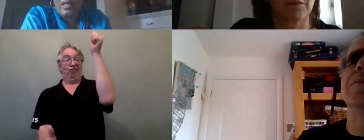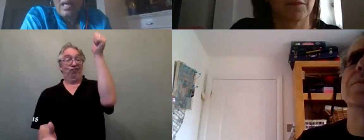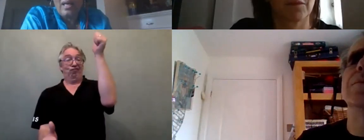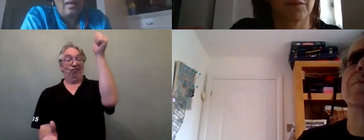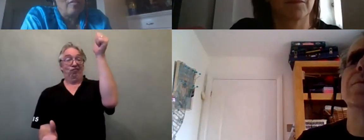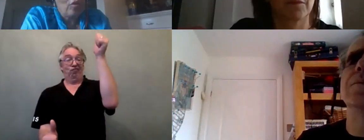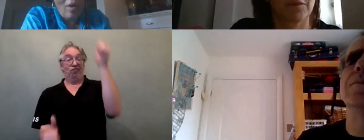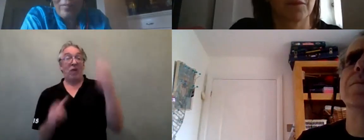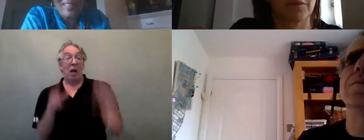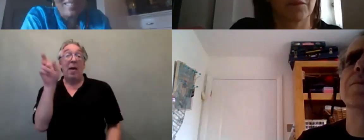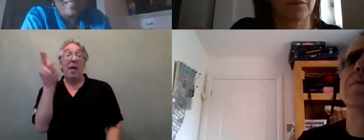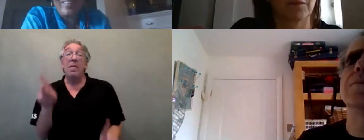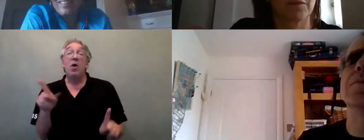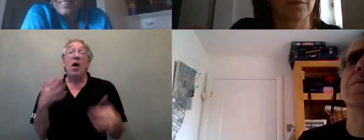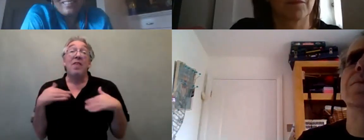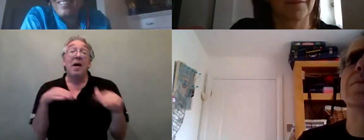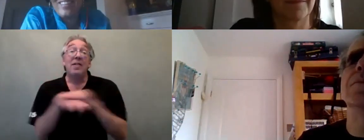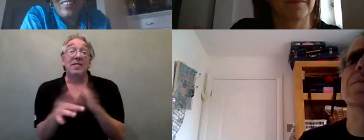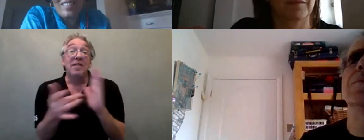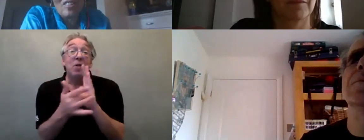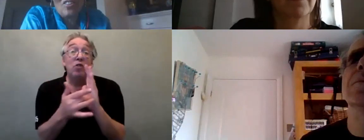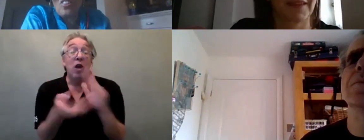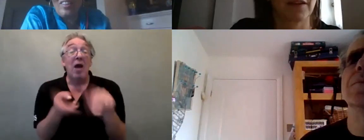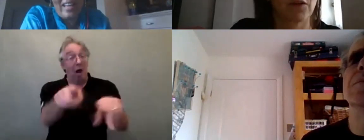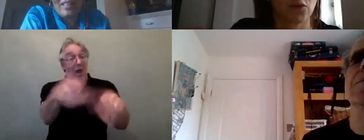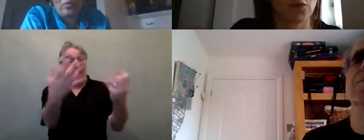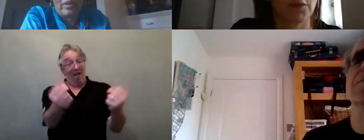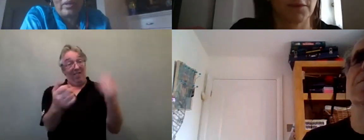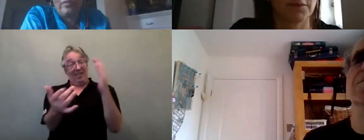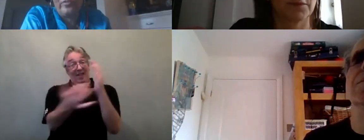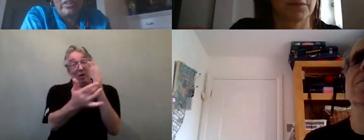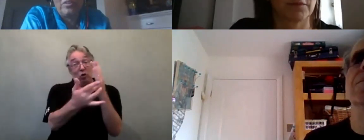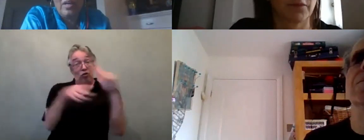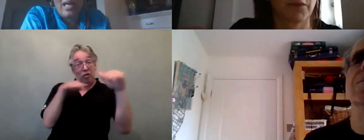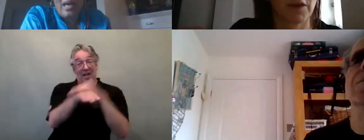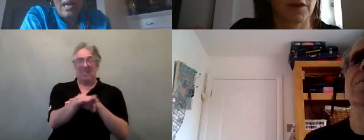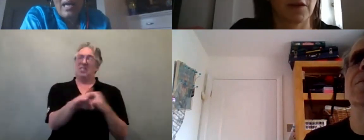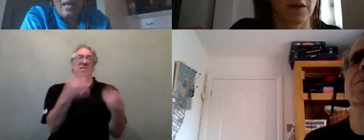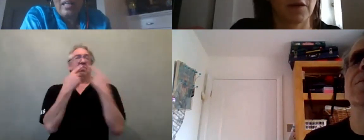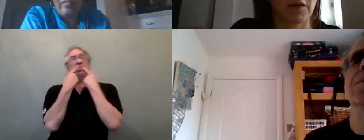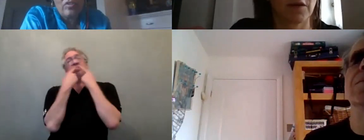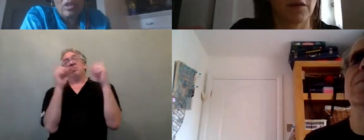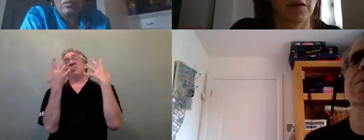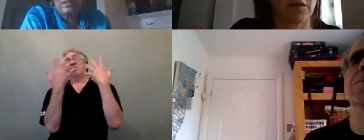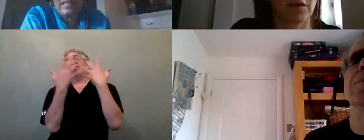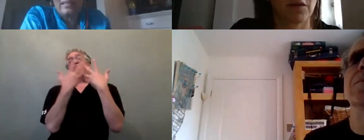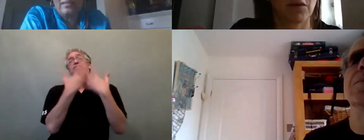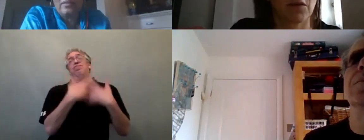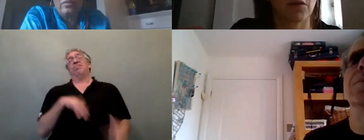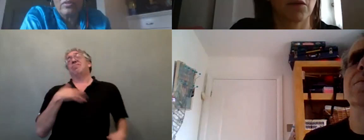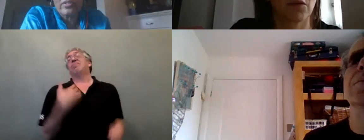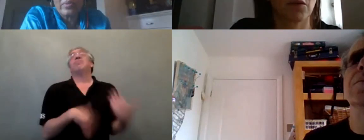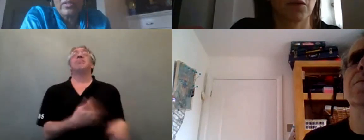technology. If you have access to it, then you're on this call, it's working for you. If you don't,